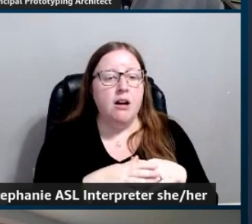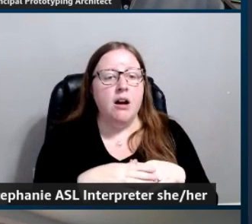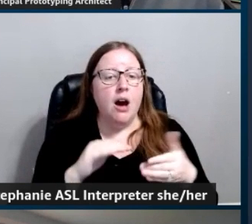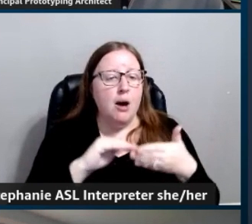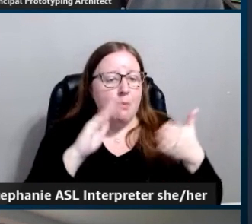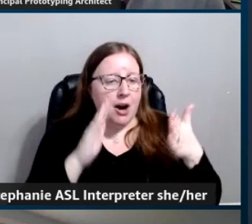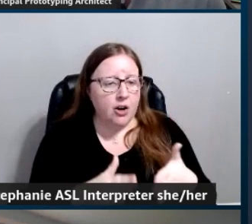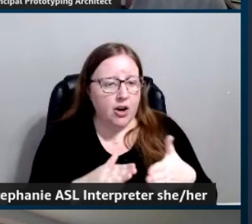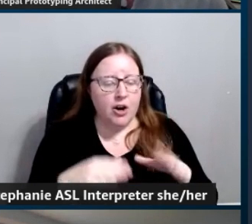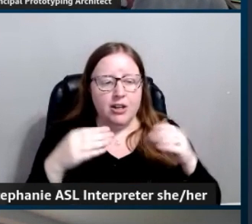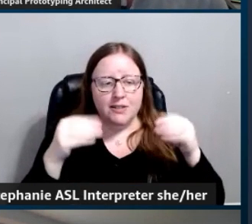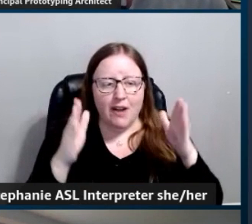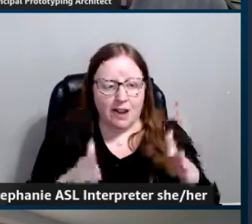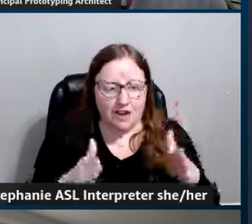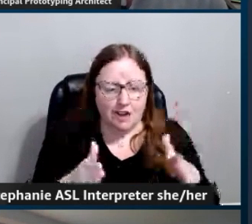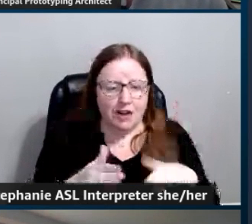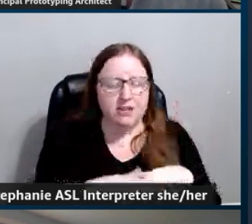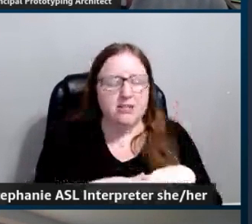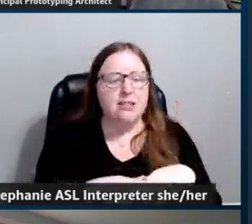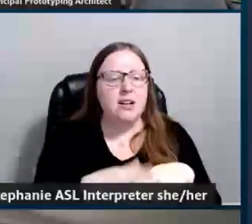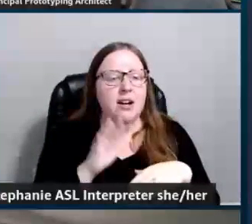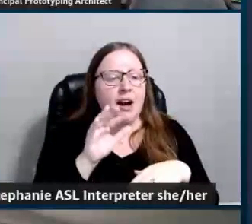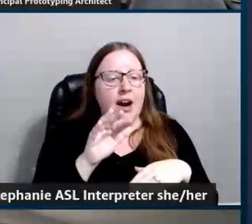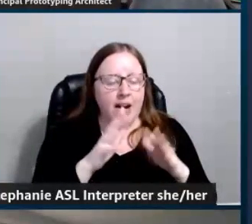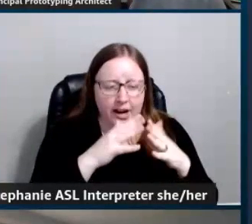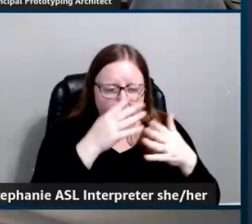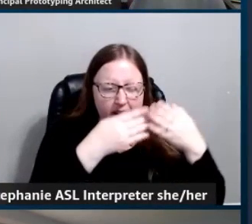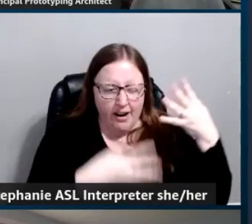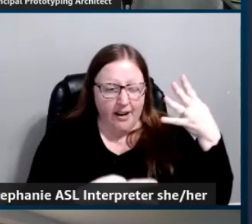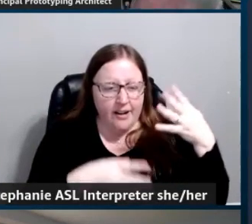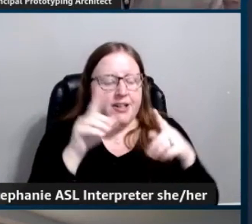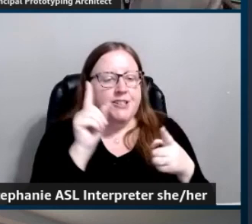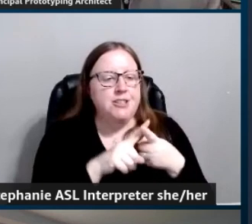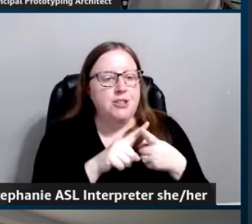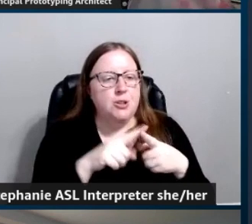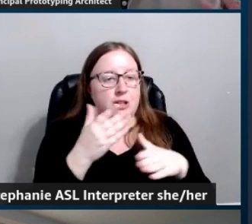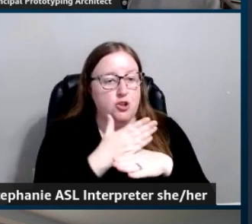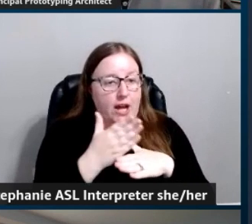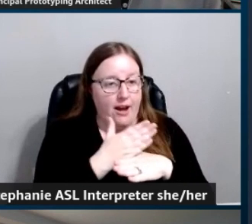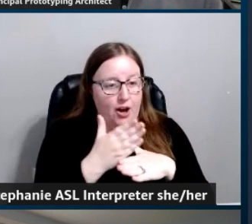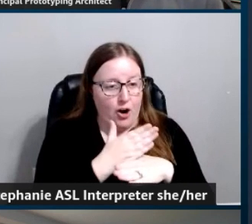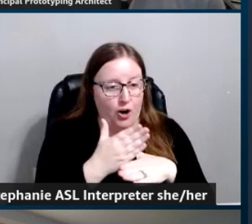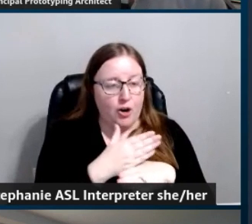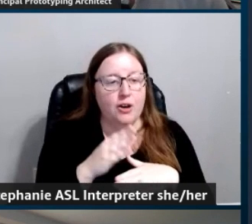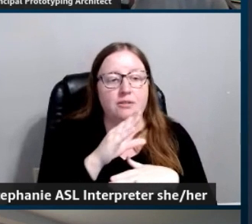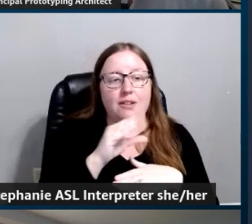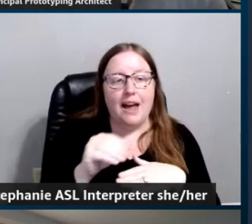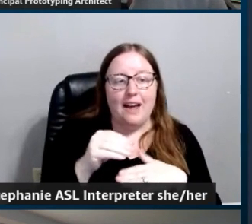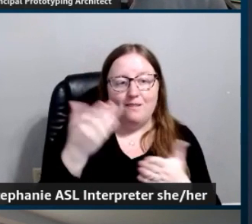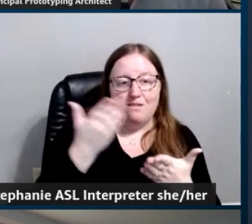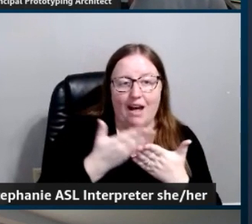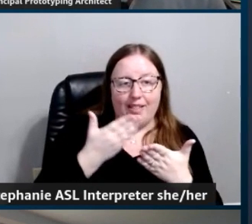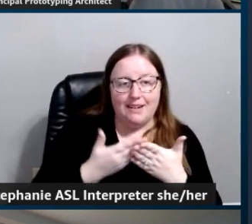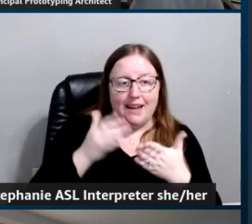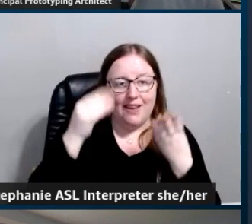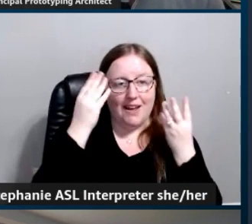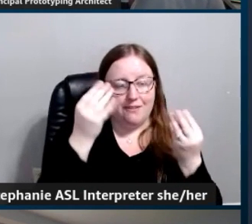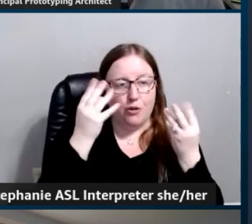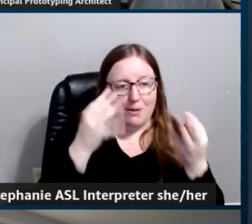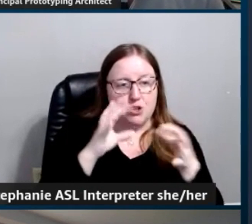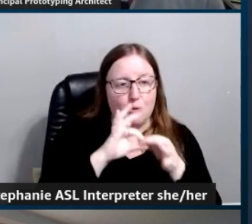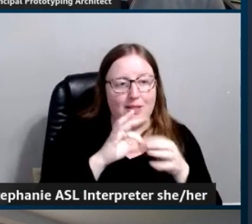partners, vendors, and so forth, to share and validate this information about